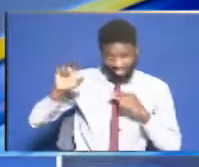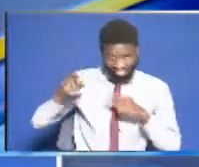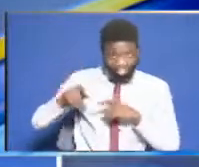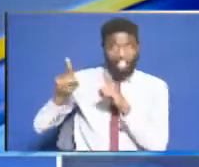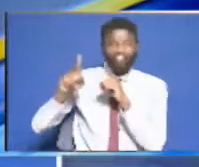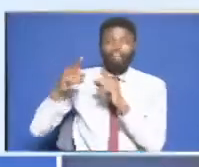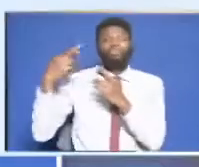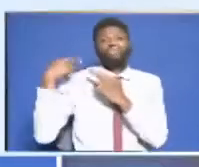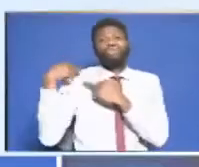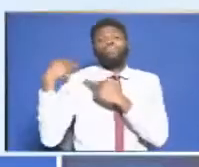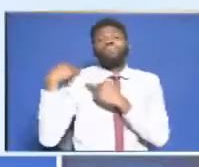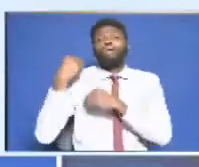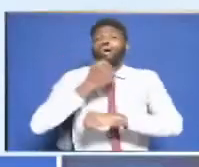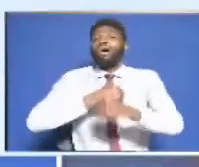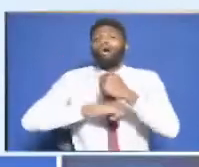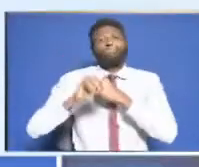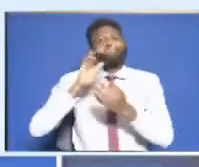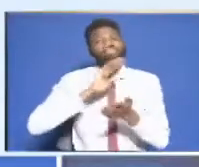negligence.